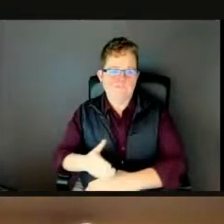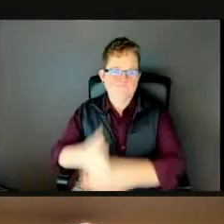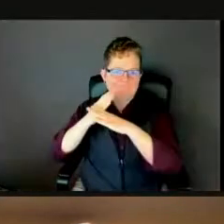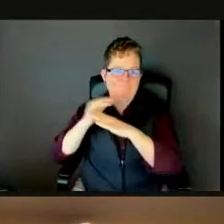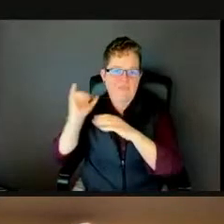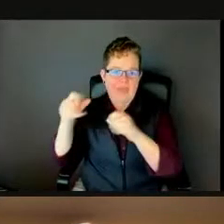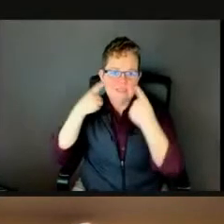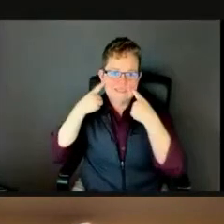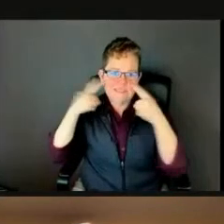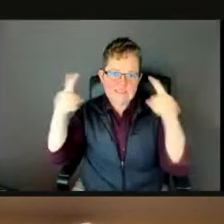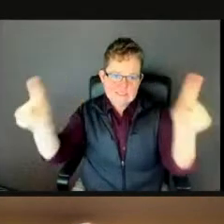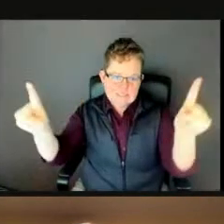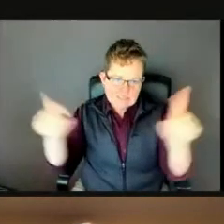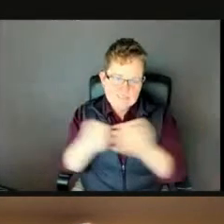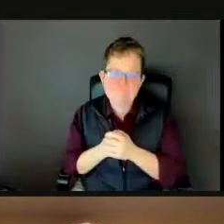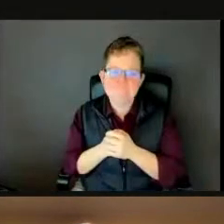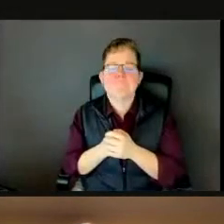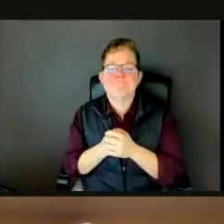succeeding.